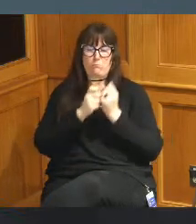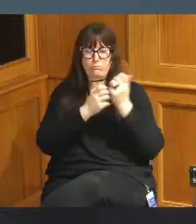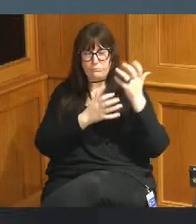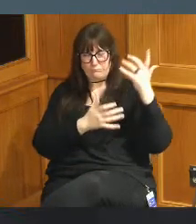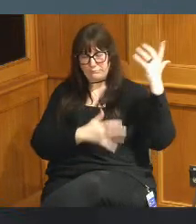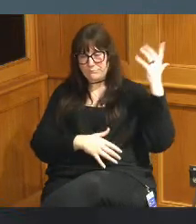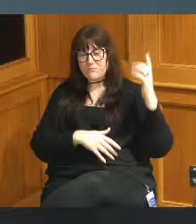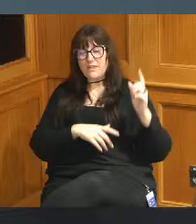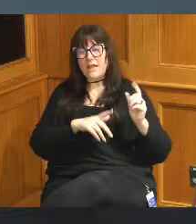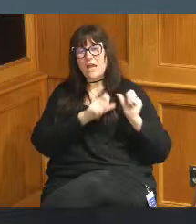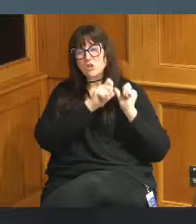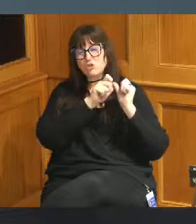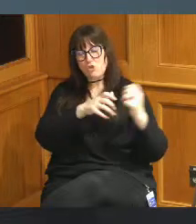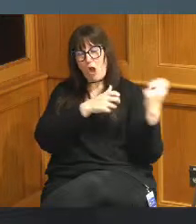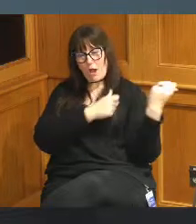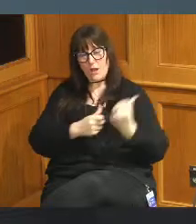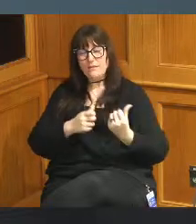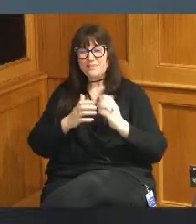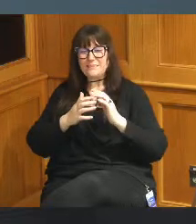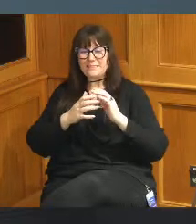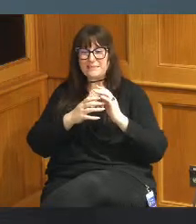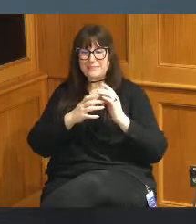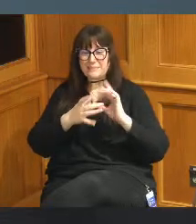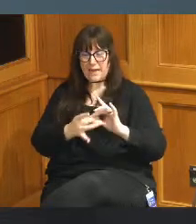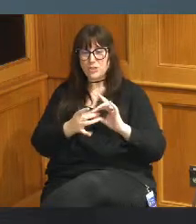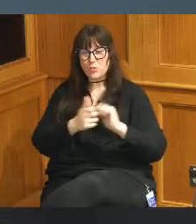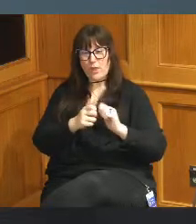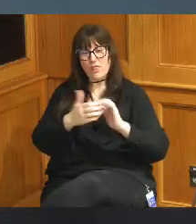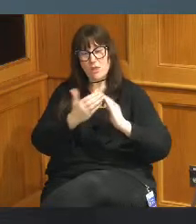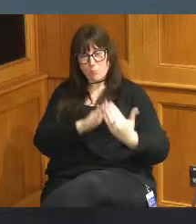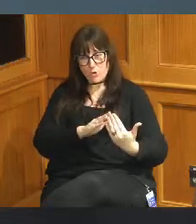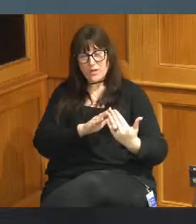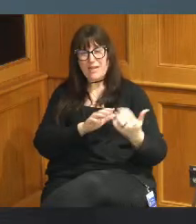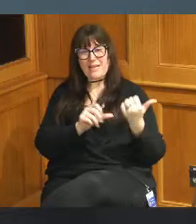a strong connection to the community, Parker assisted